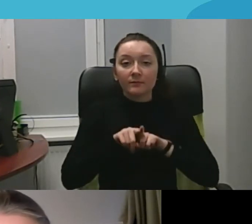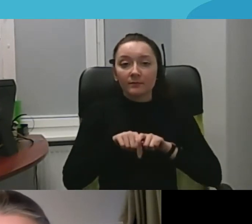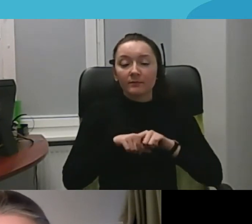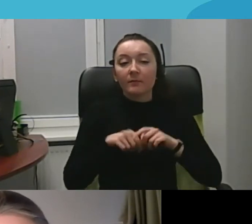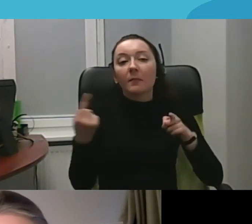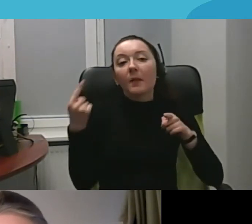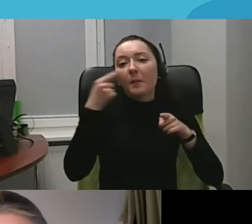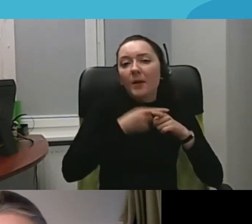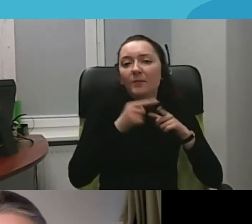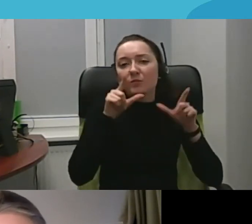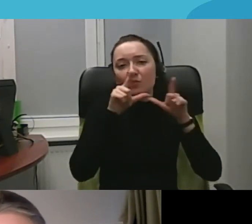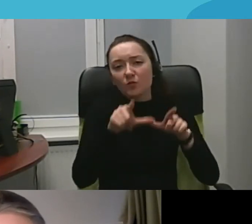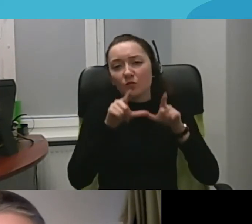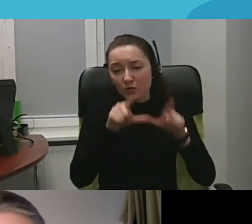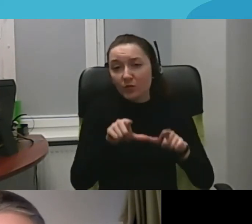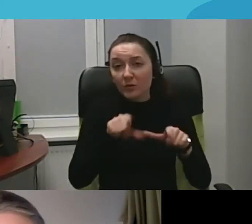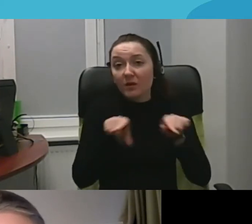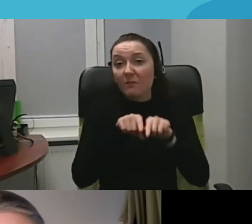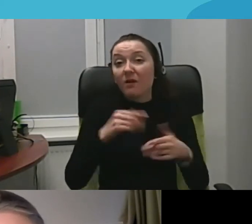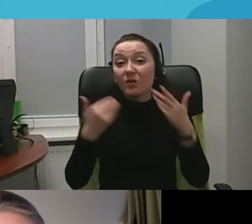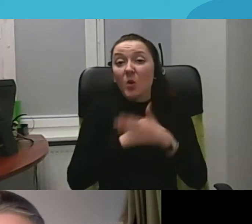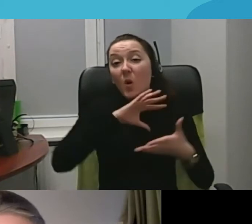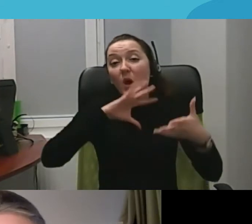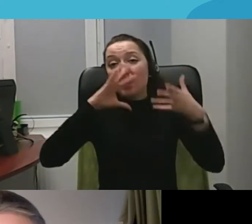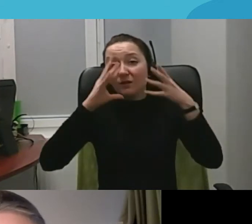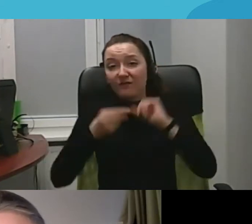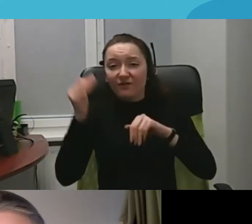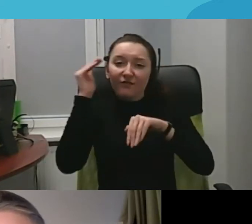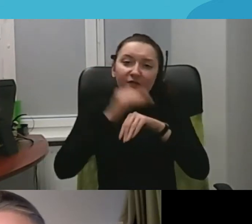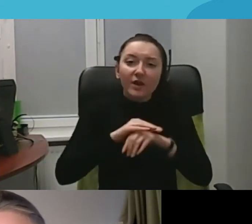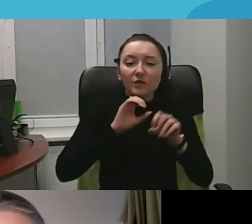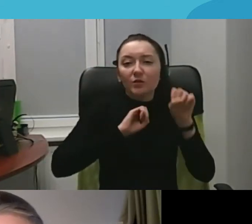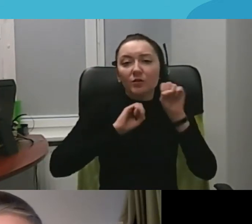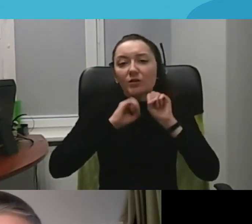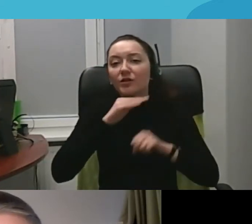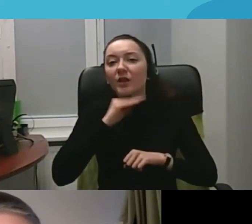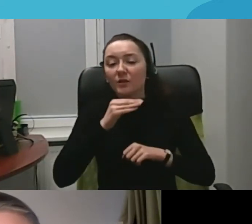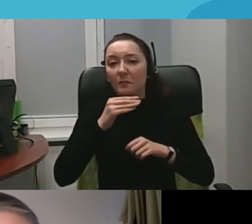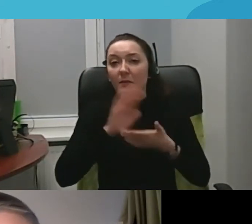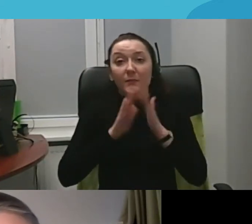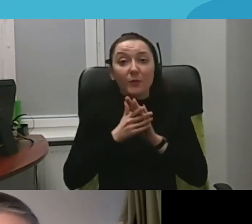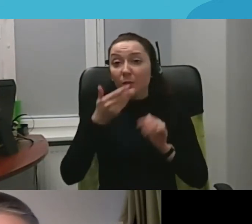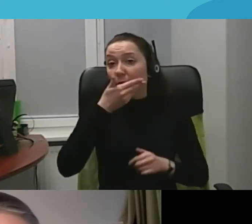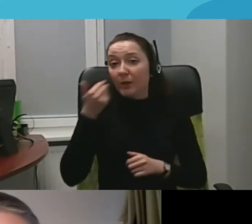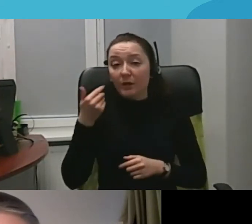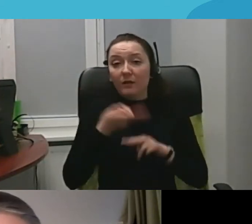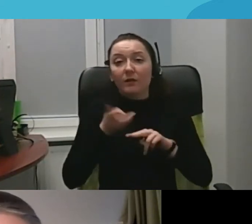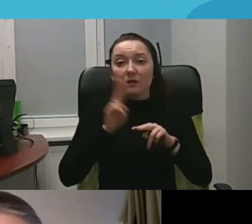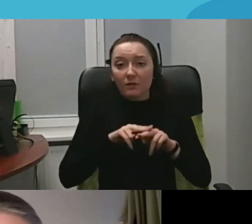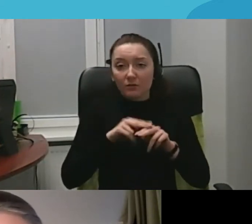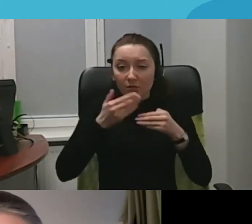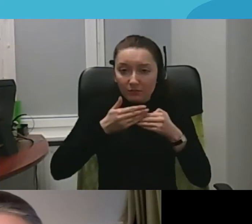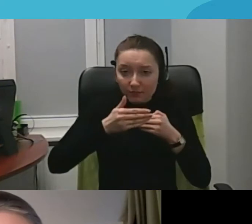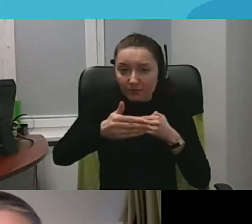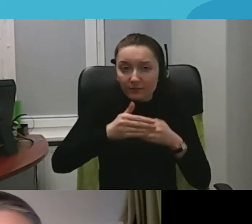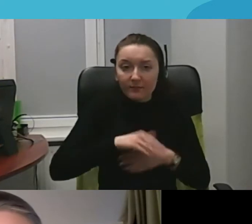independent fact-finding mission or something like this. And following up on an ARIA format meeting that was held on